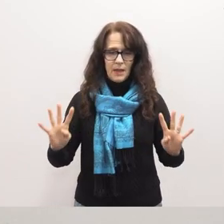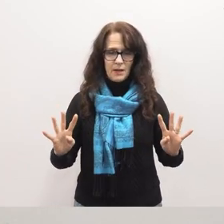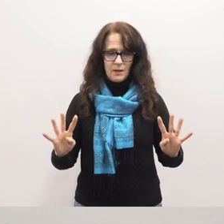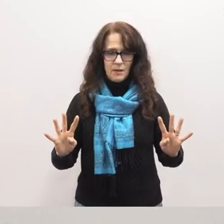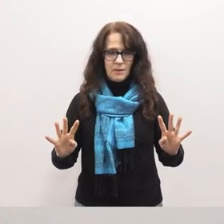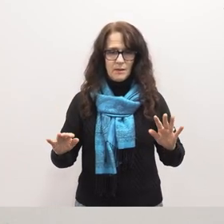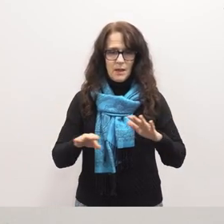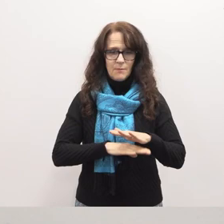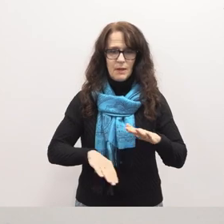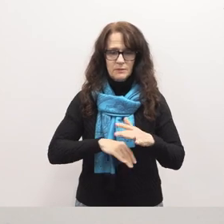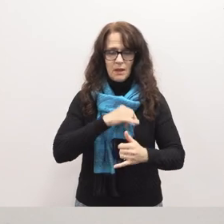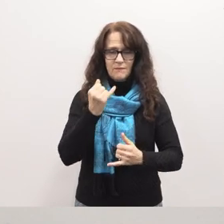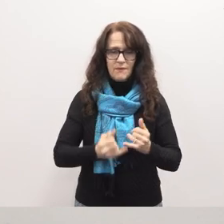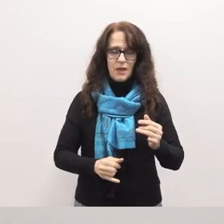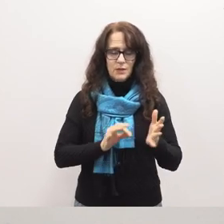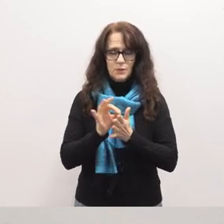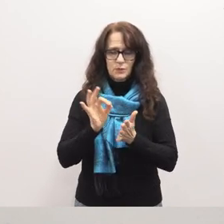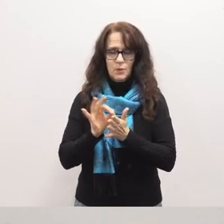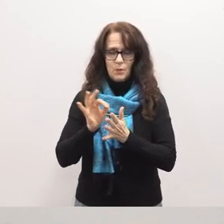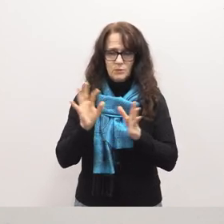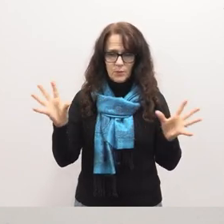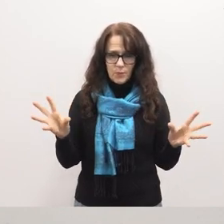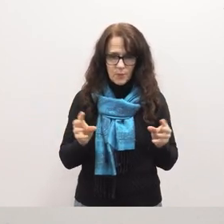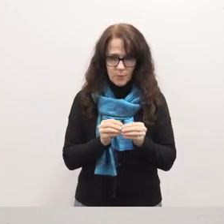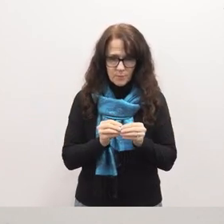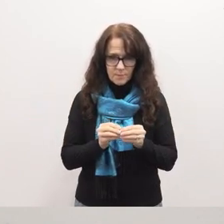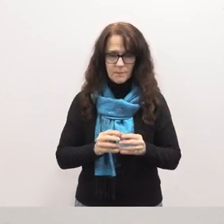based on final scores that were tallied up.